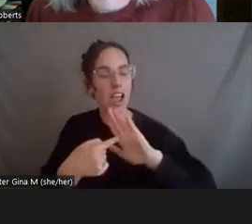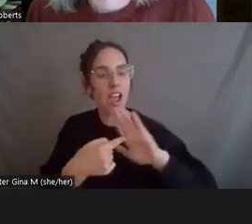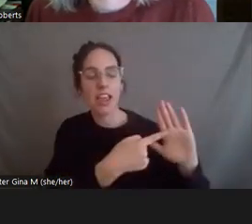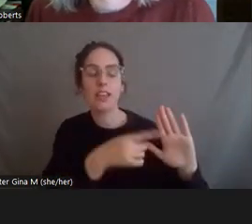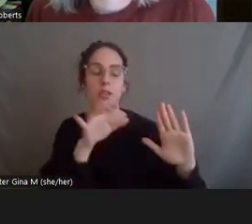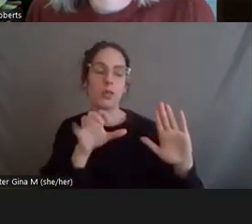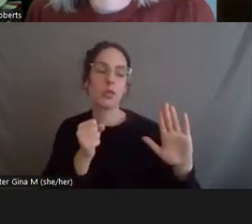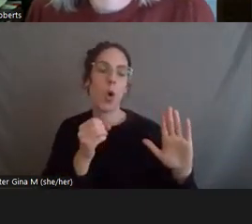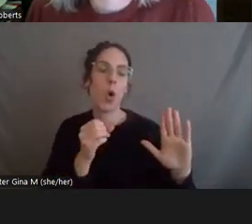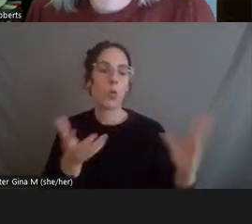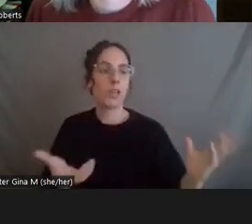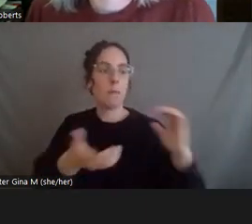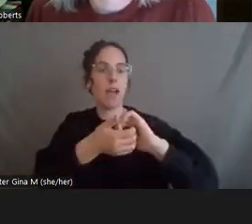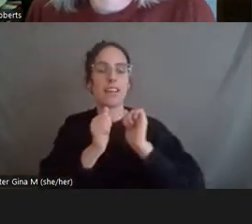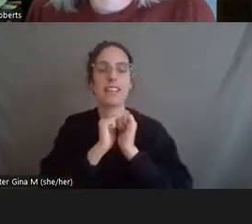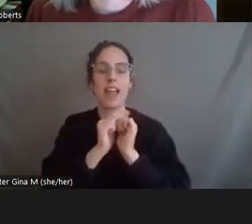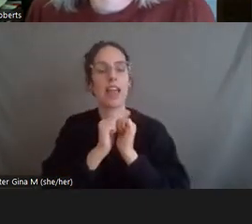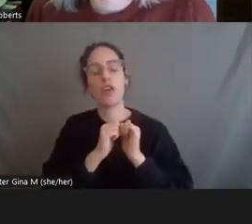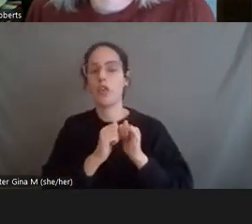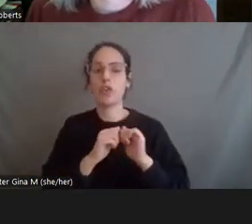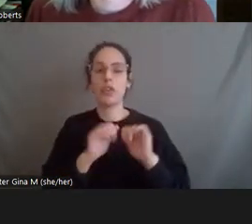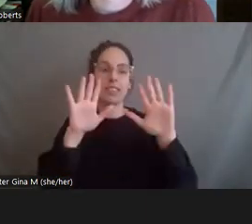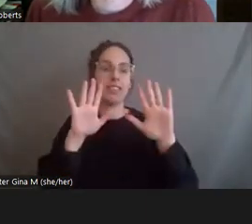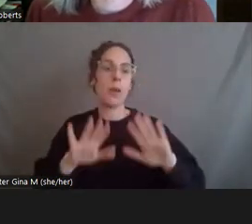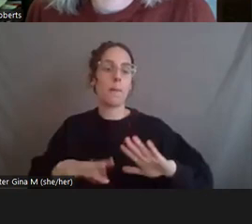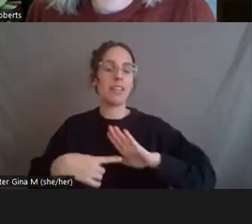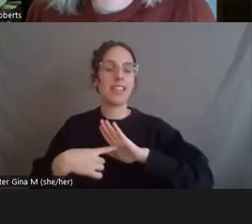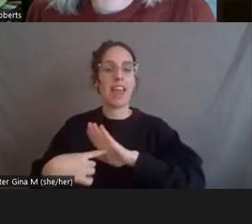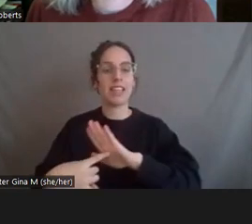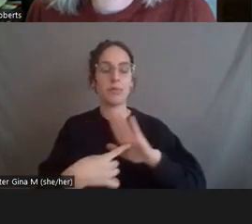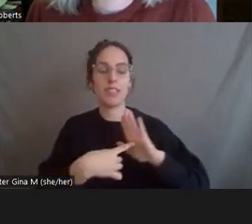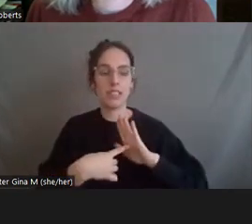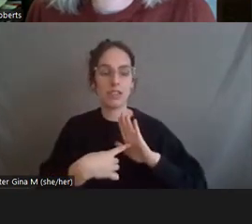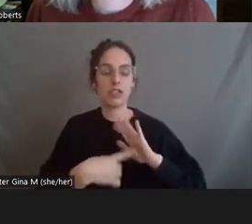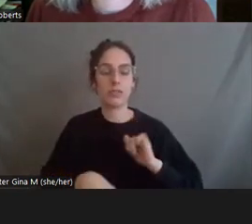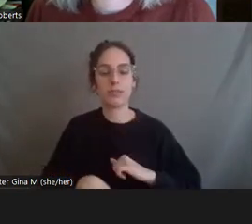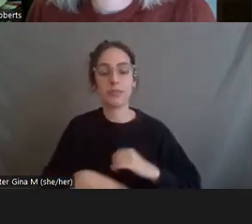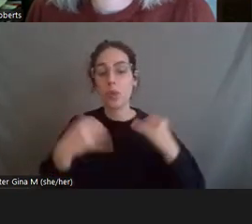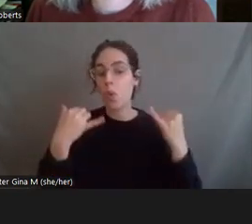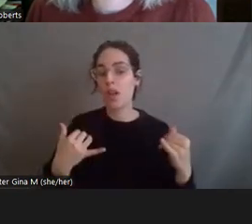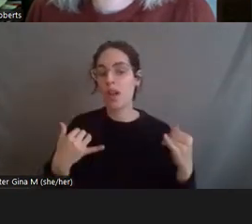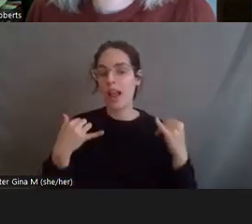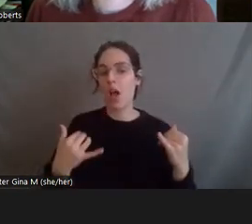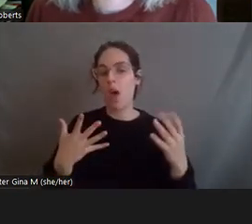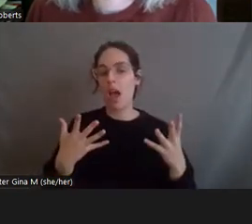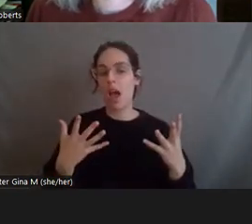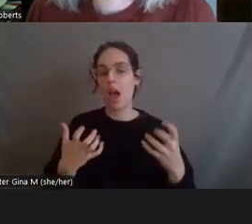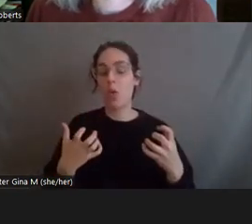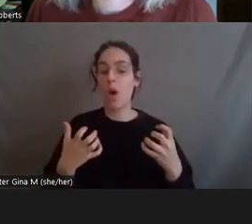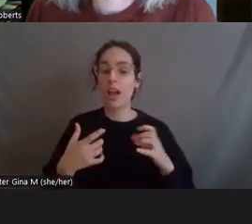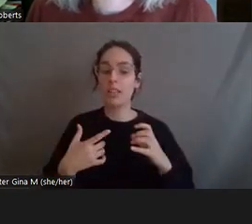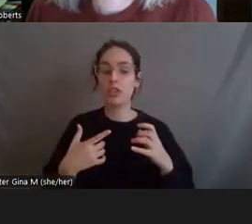sense. And it's an extremely amazing exhibition. And right now I would like to actually give everyone a virtual